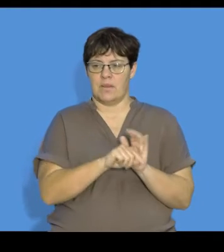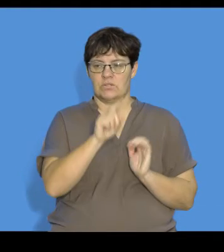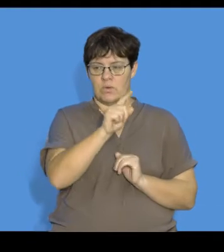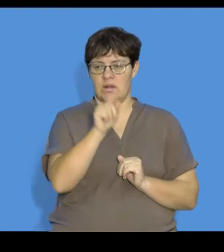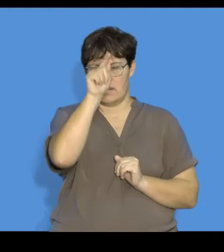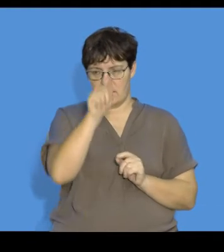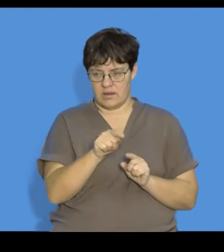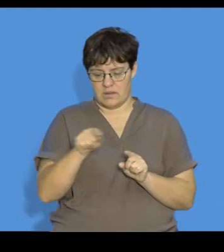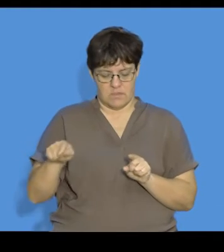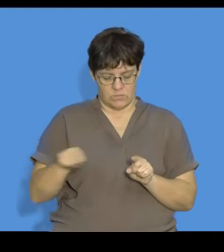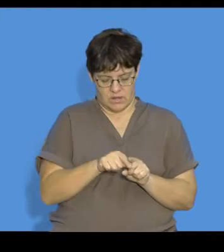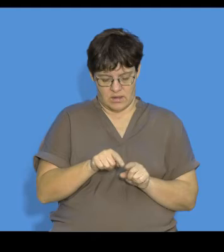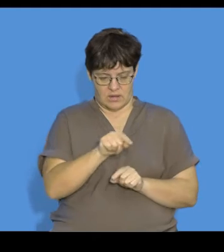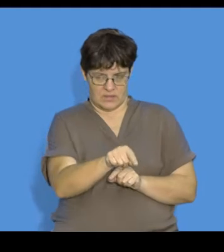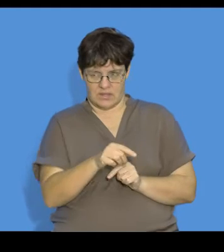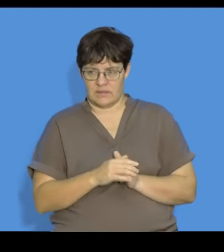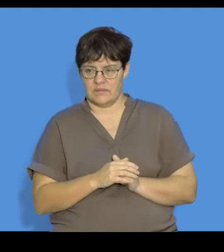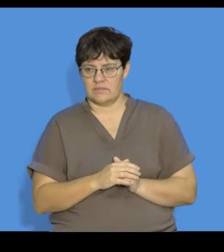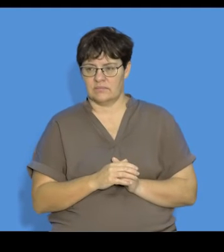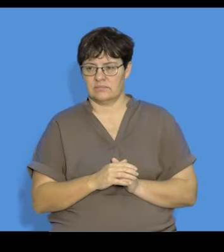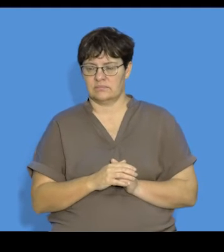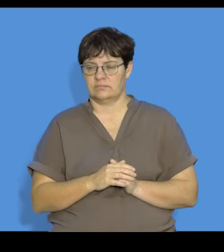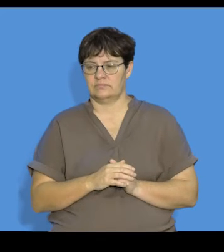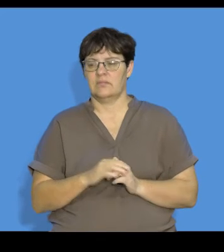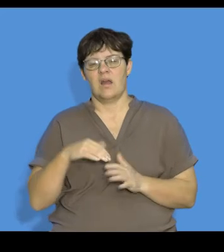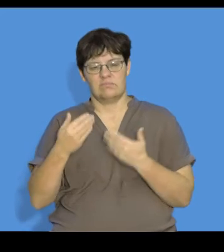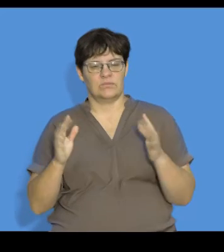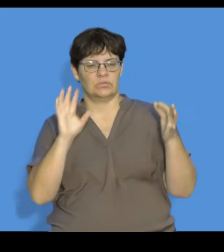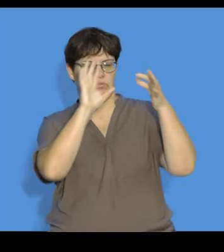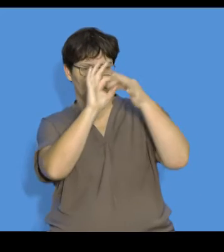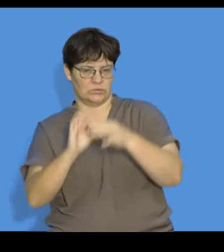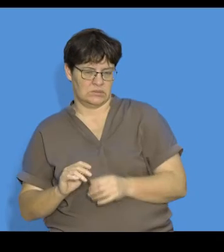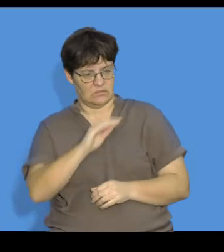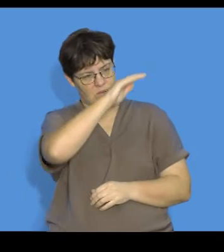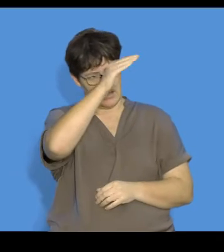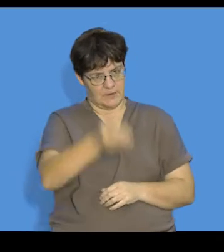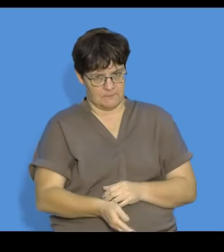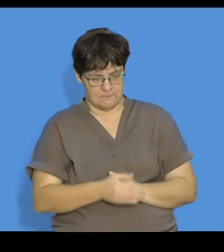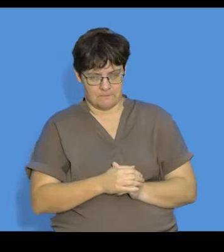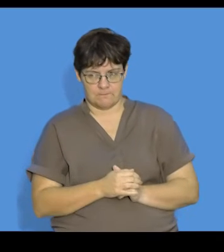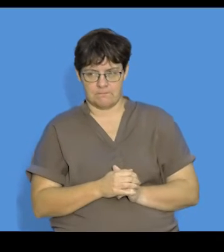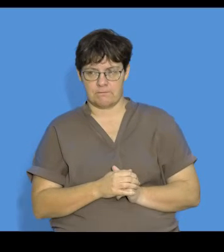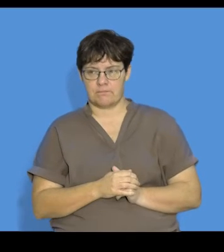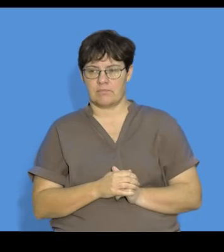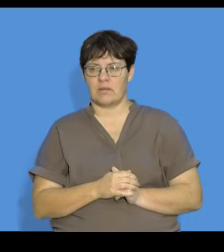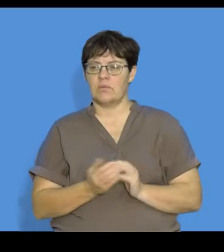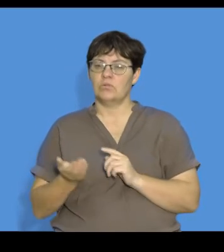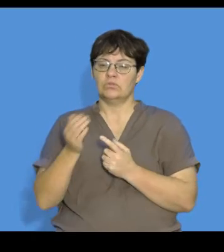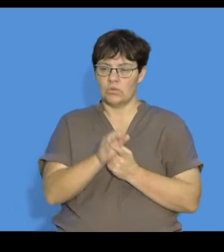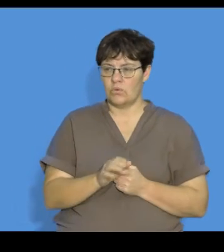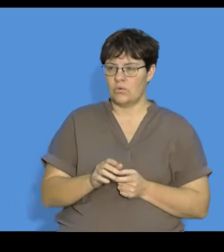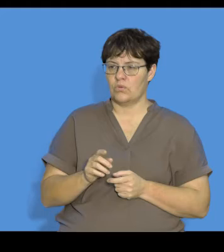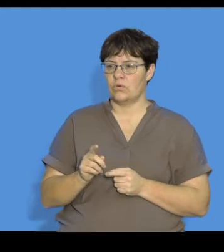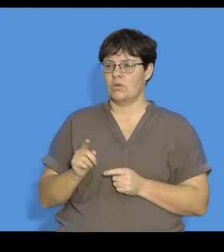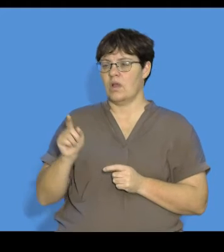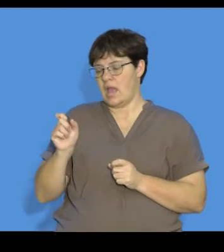minus 1, which will also be somewhere there, and then you join them with a curve, and then you must show arrows at